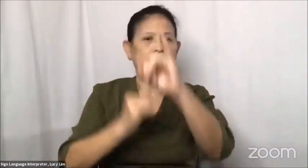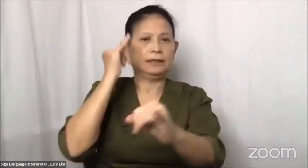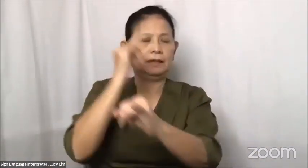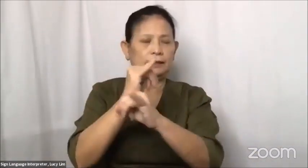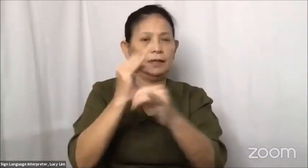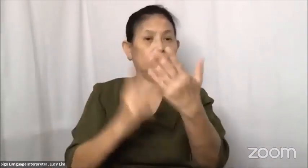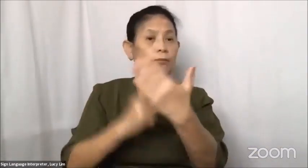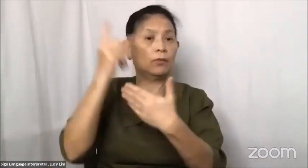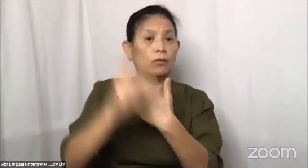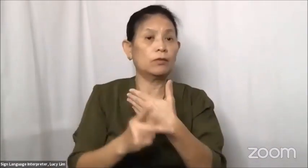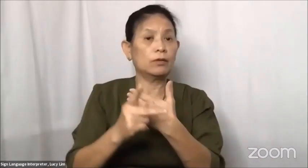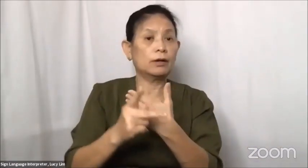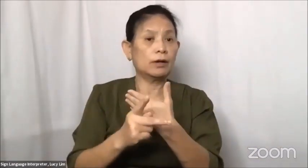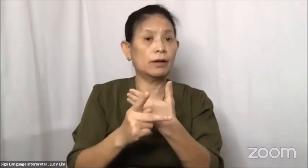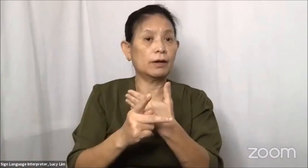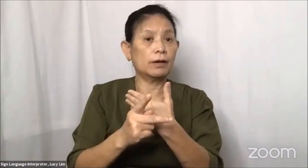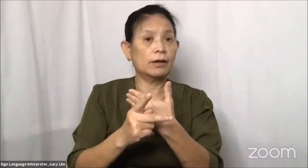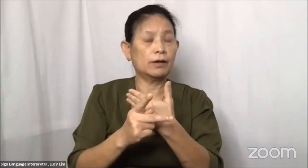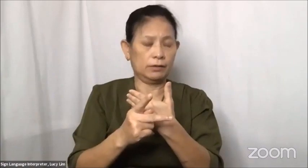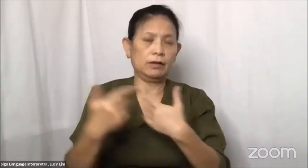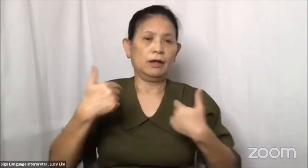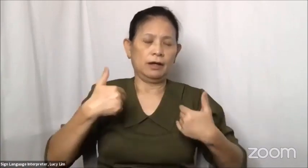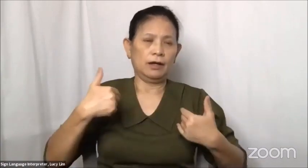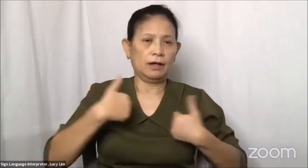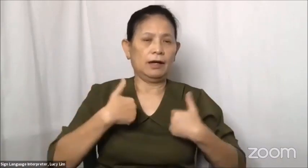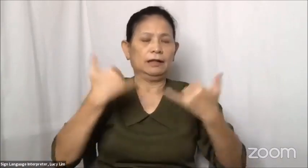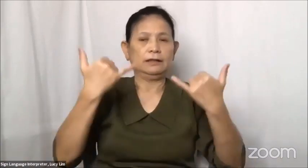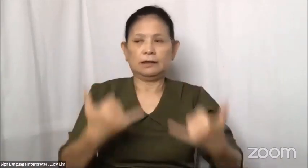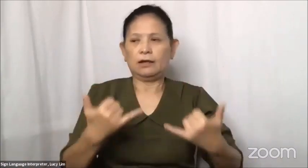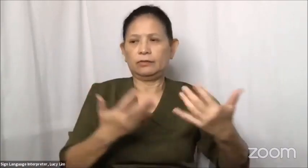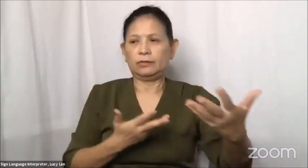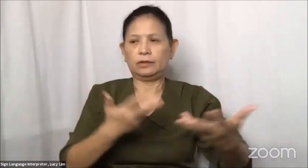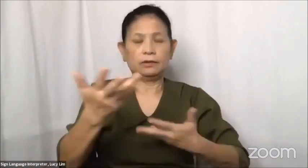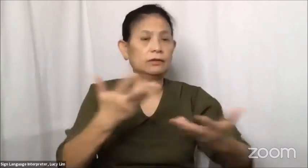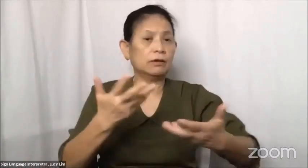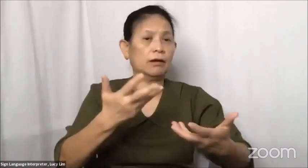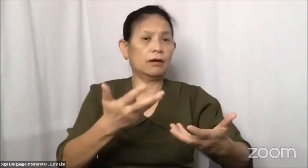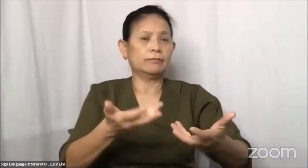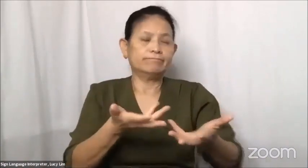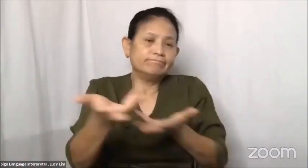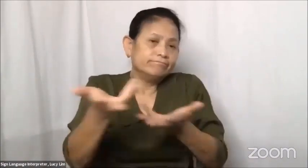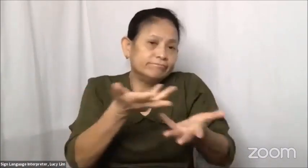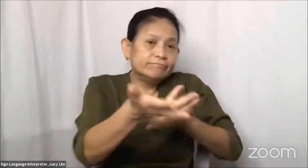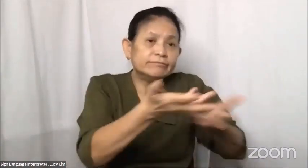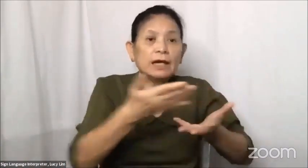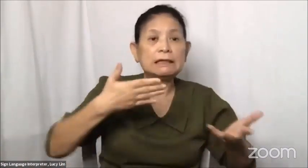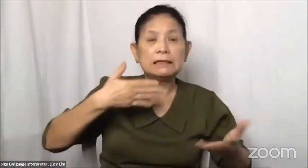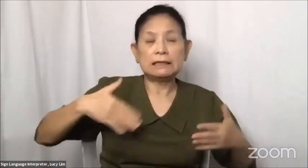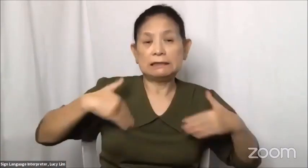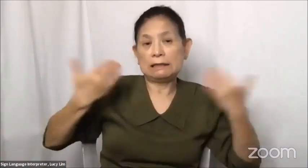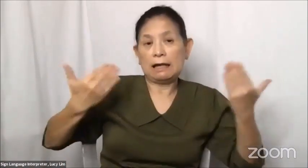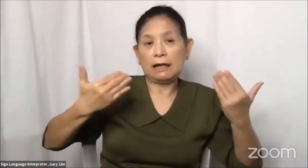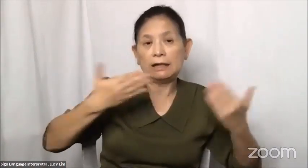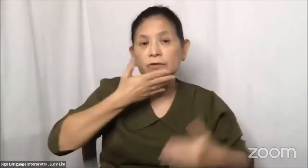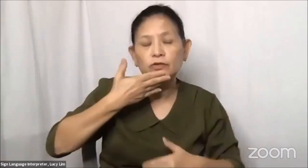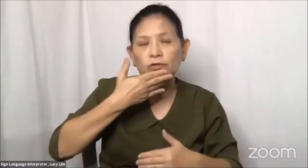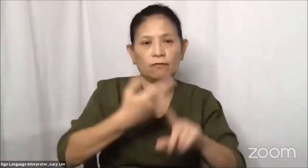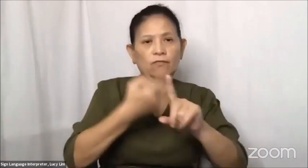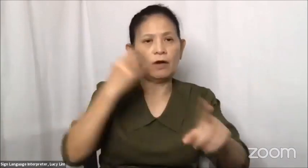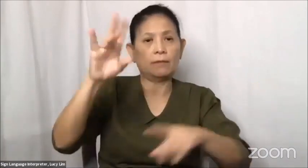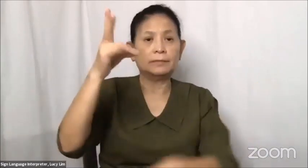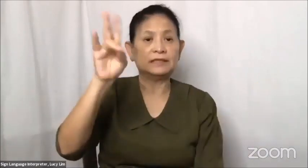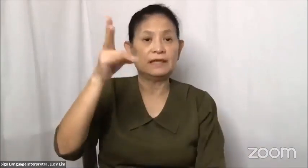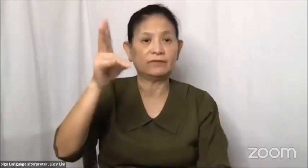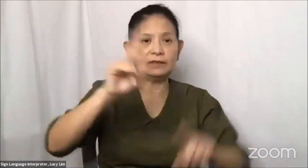program where we are currently engaging young youth and from 17 different